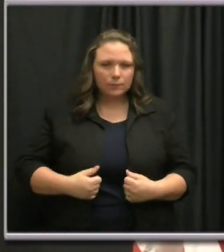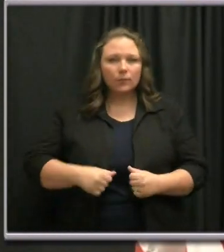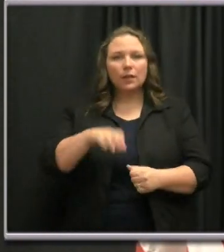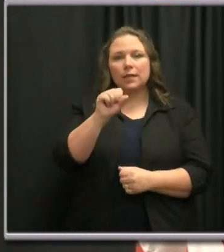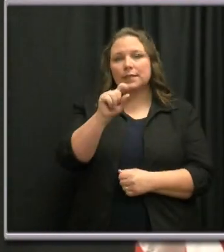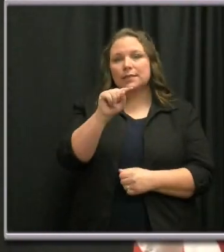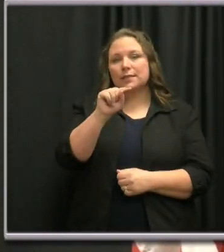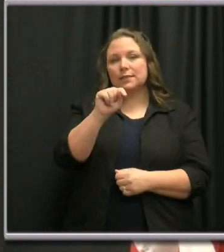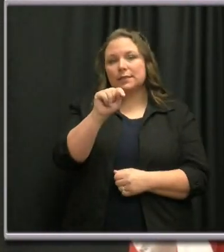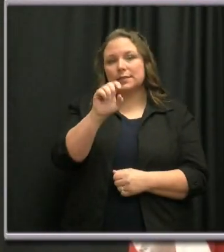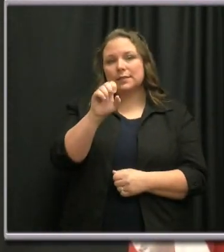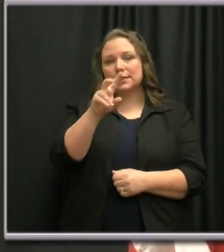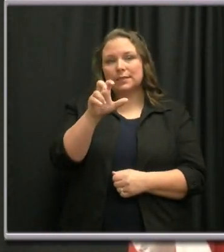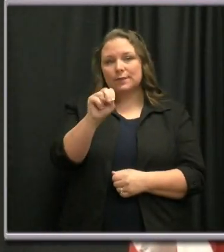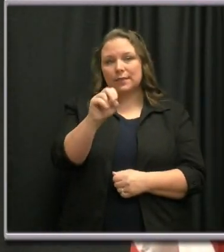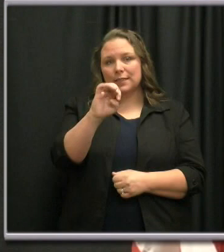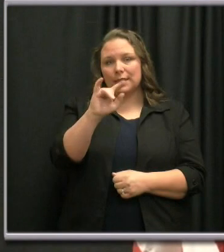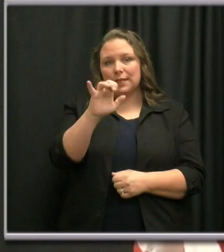Stephen Elliott. Stephen?